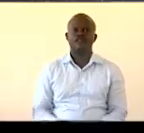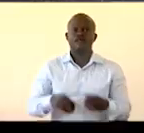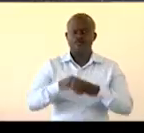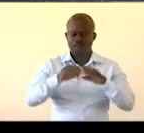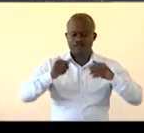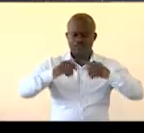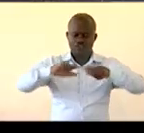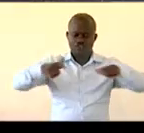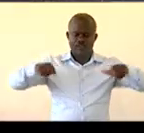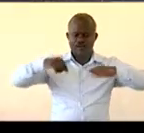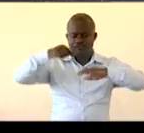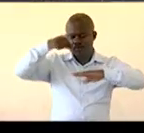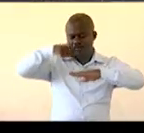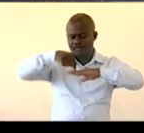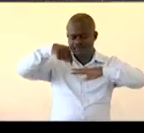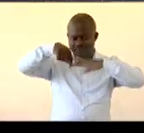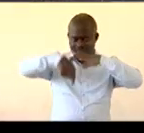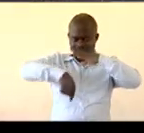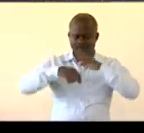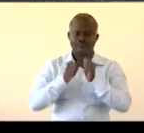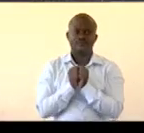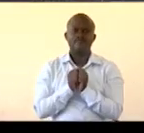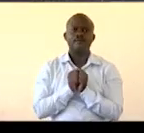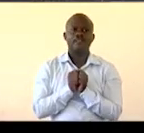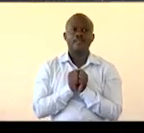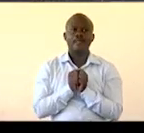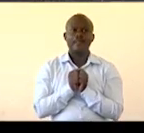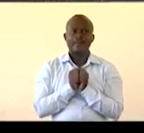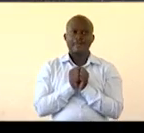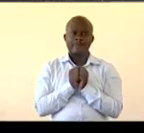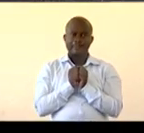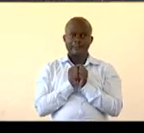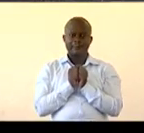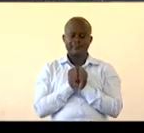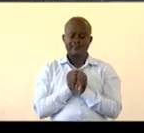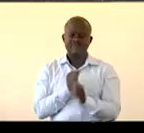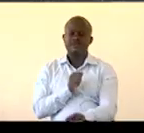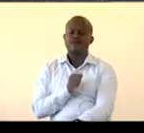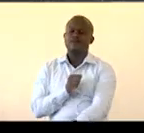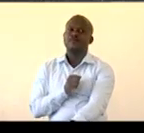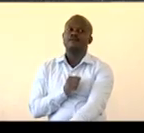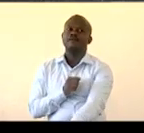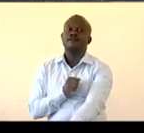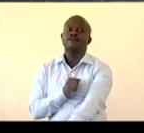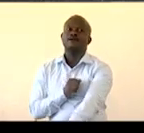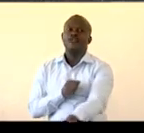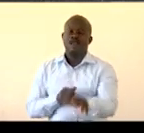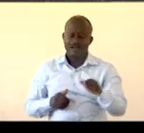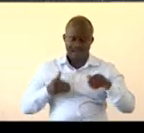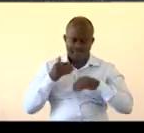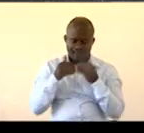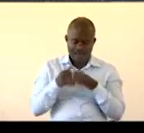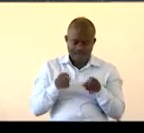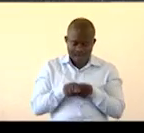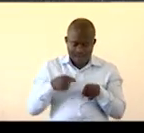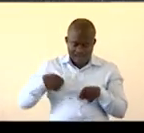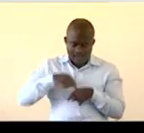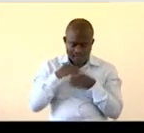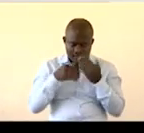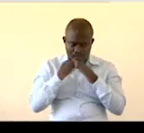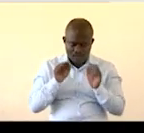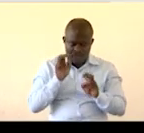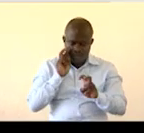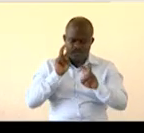this is underground. And then, as you can see,